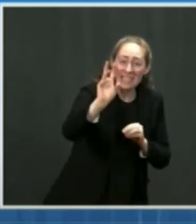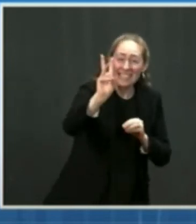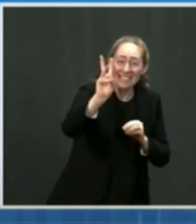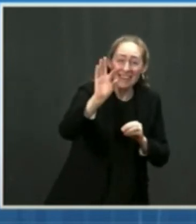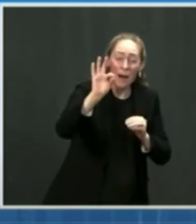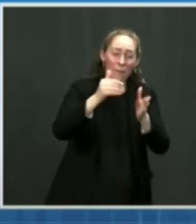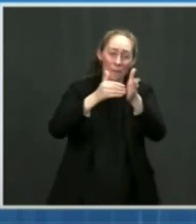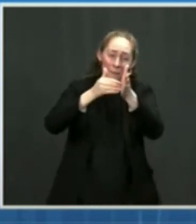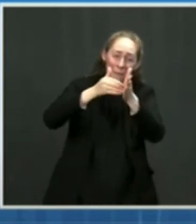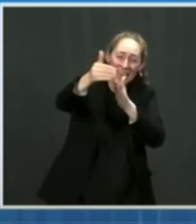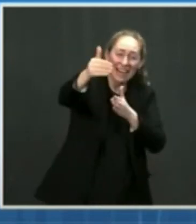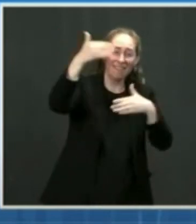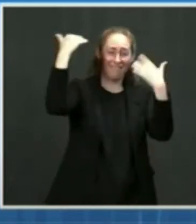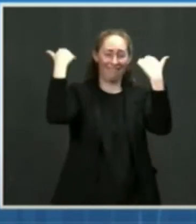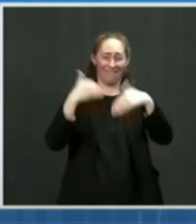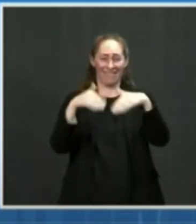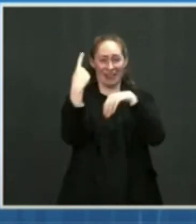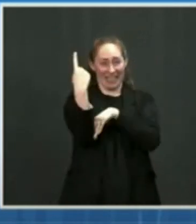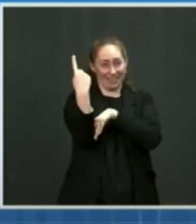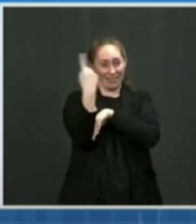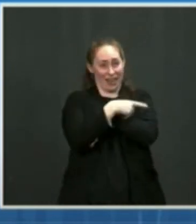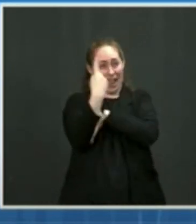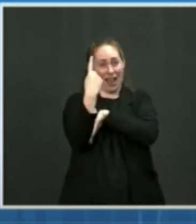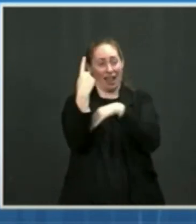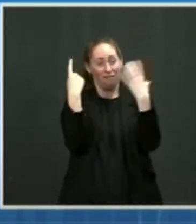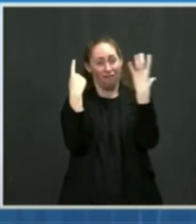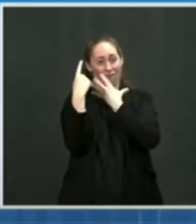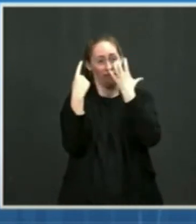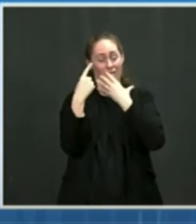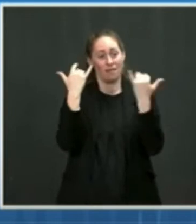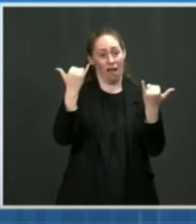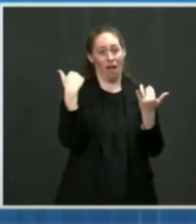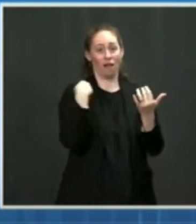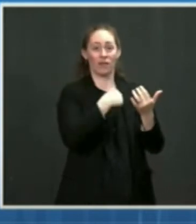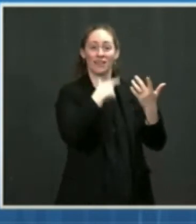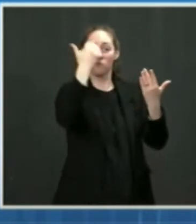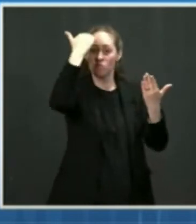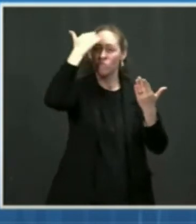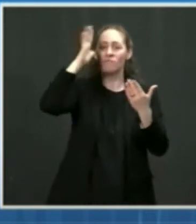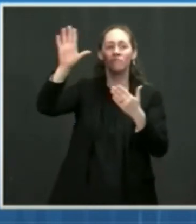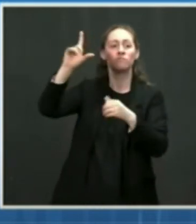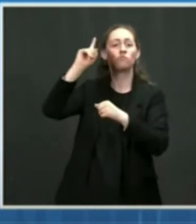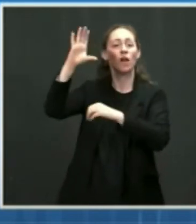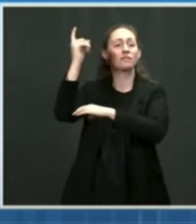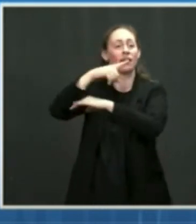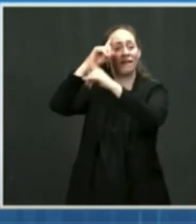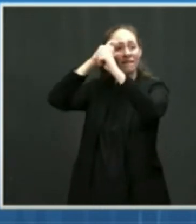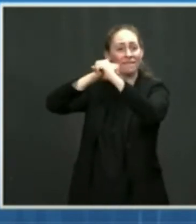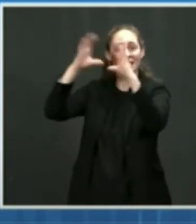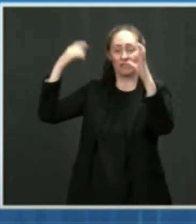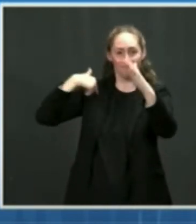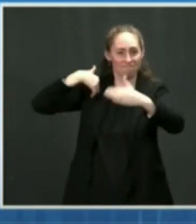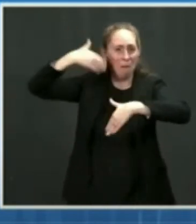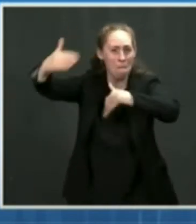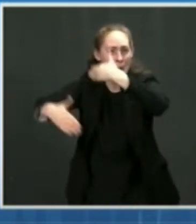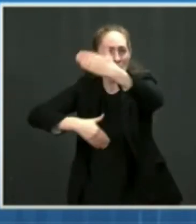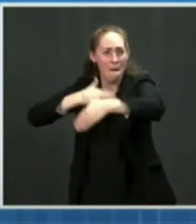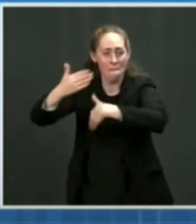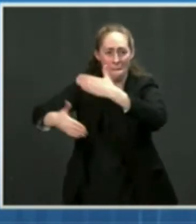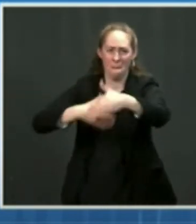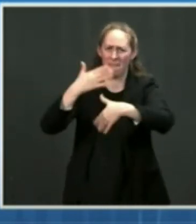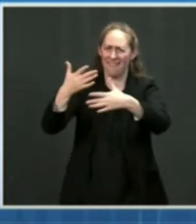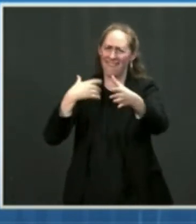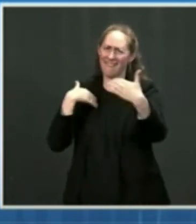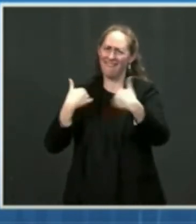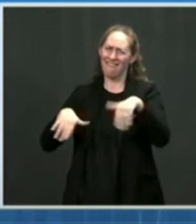now 82 days into the 100-day mark and have administered more than 166 million vaccinations towards